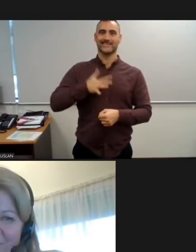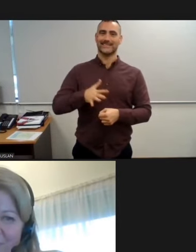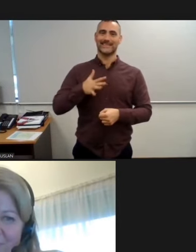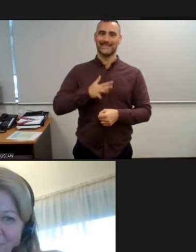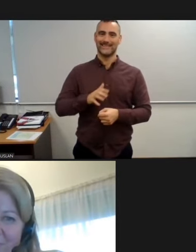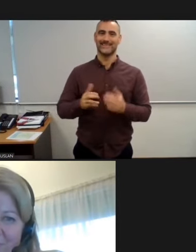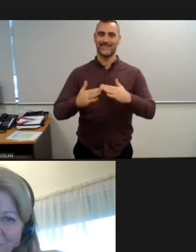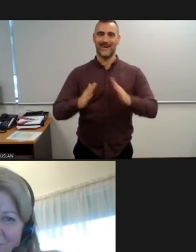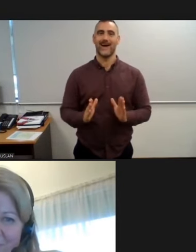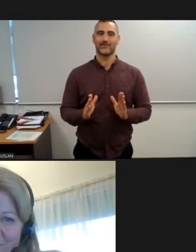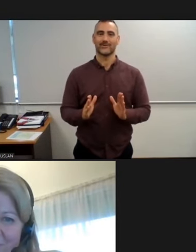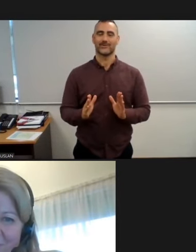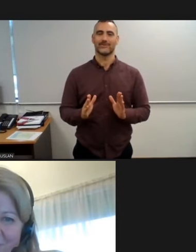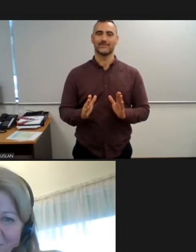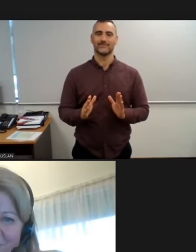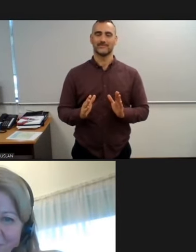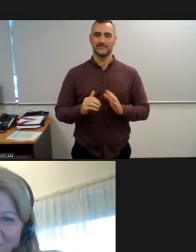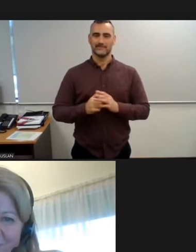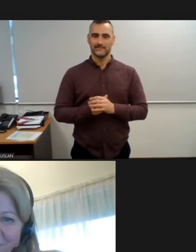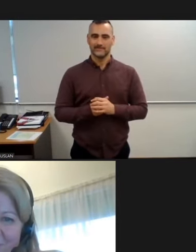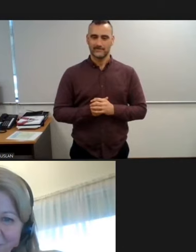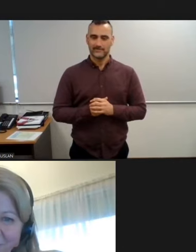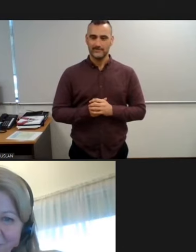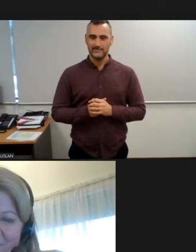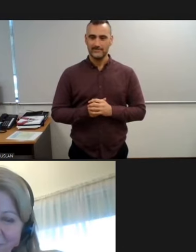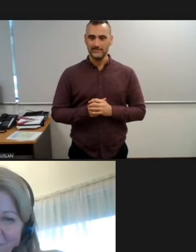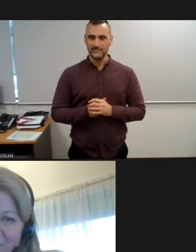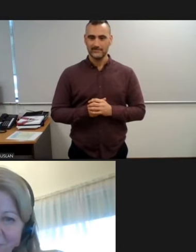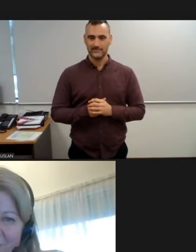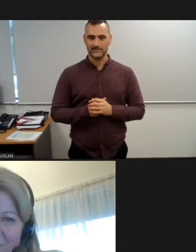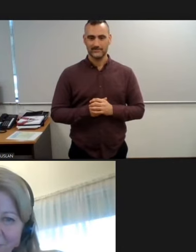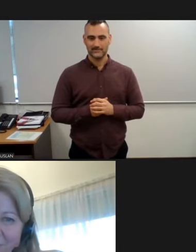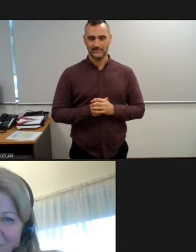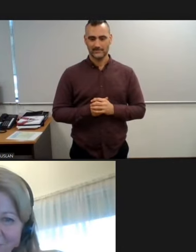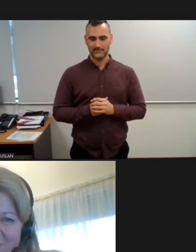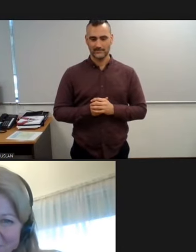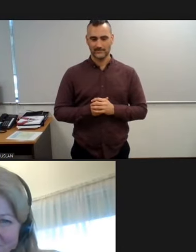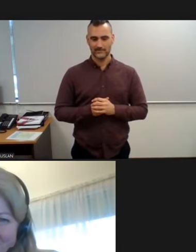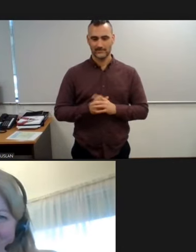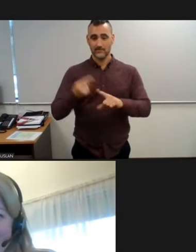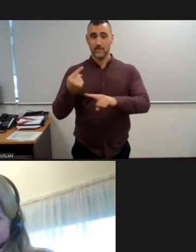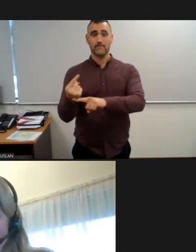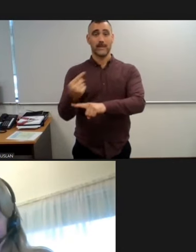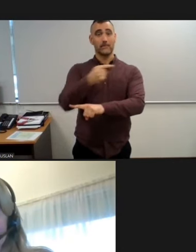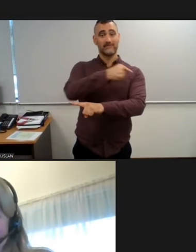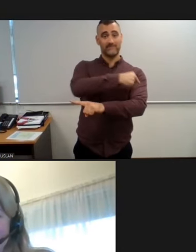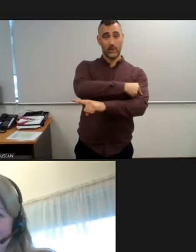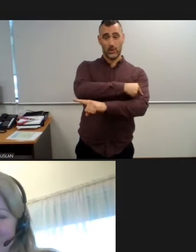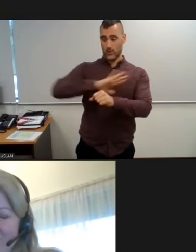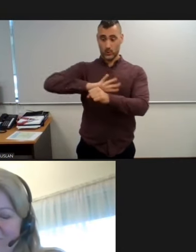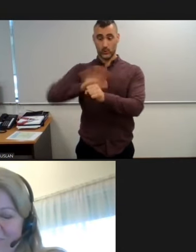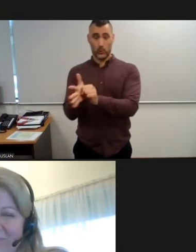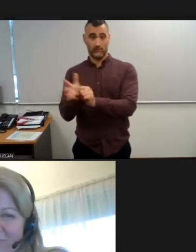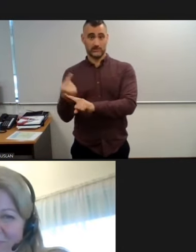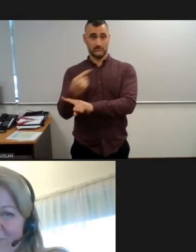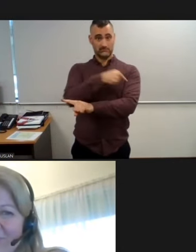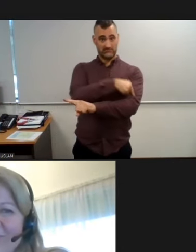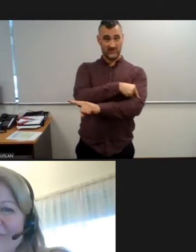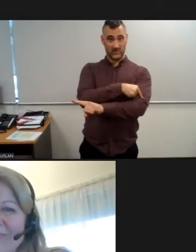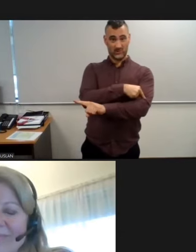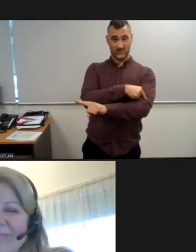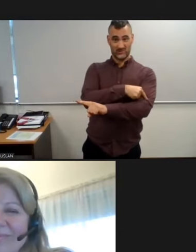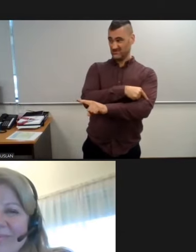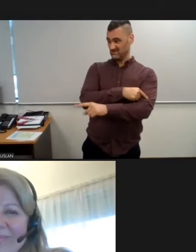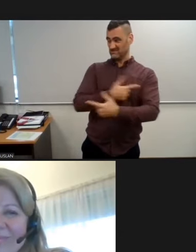out of a pandemic where a number of things that were deemed impossible prior, we're now seeing happen. So we want to make the most of that